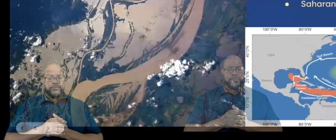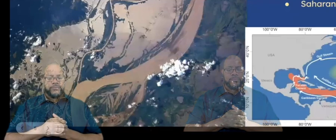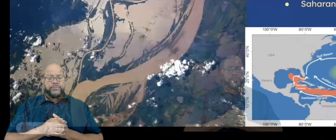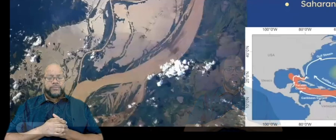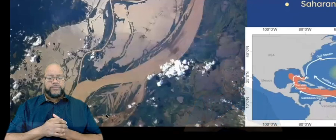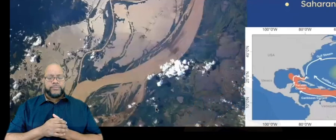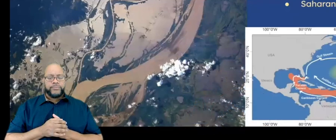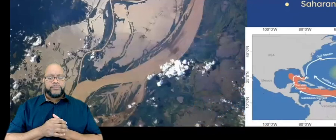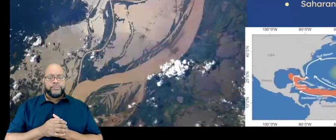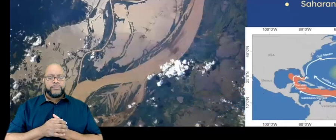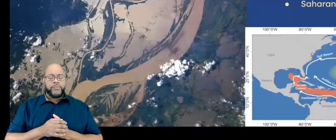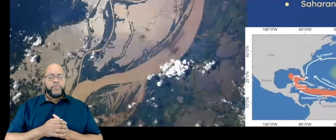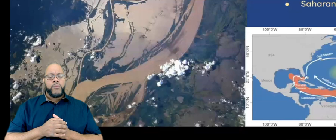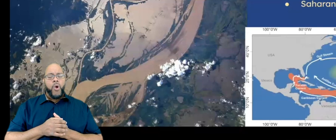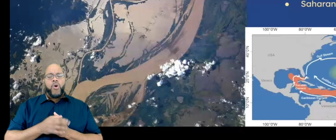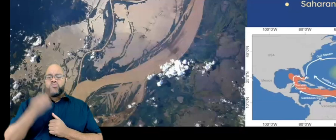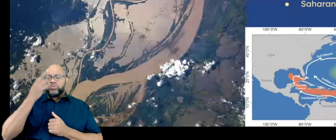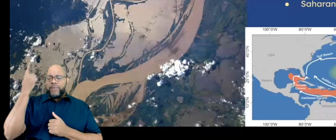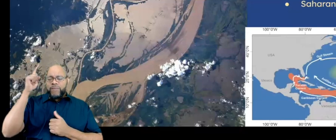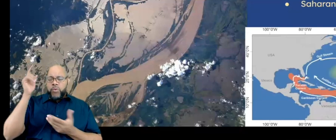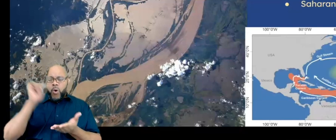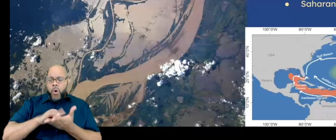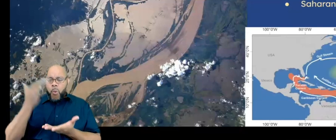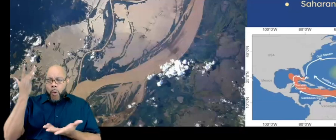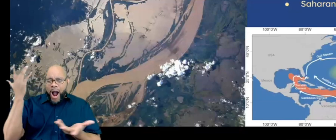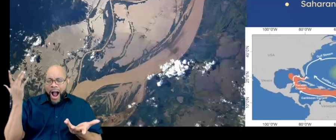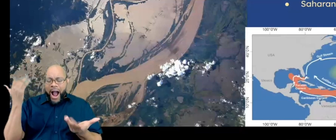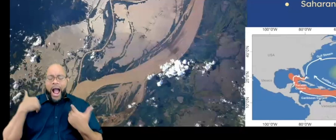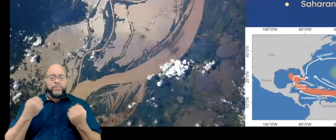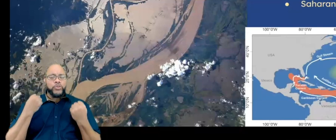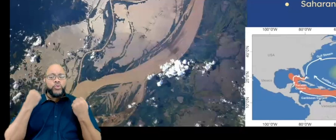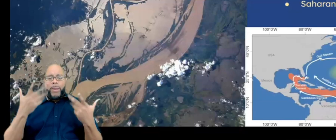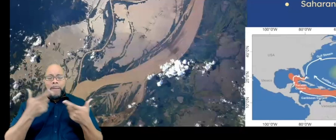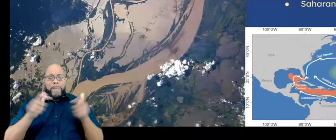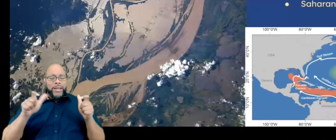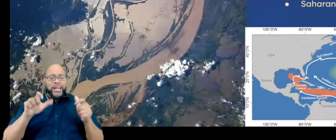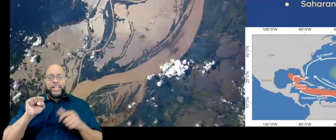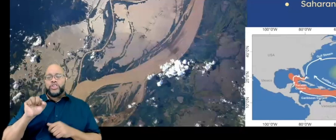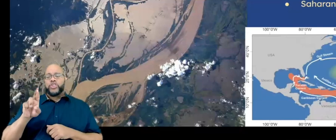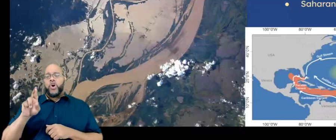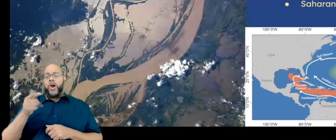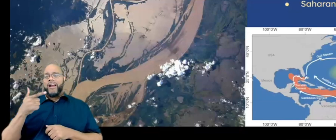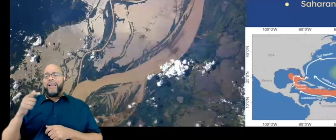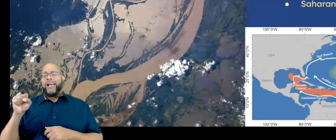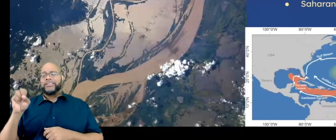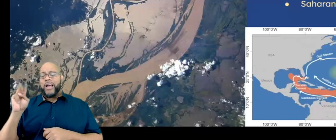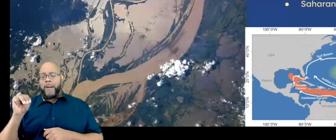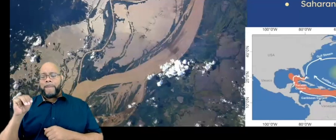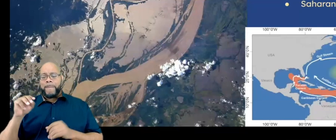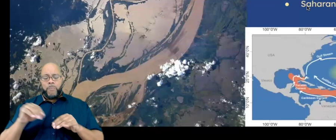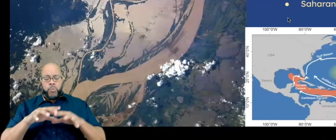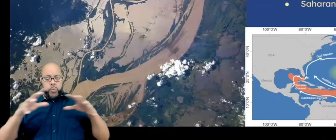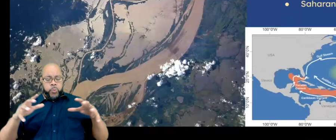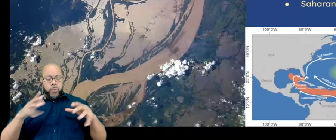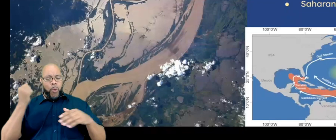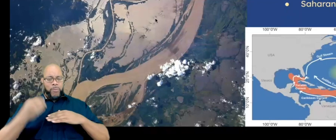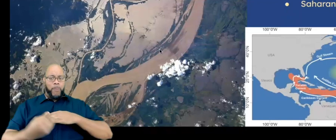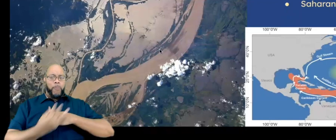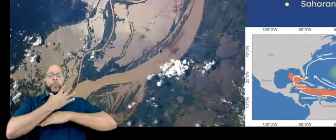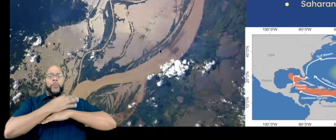But what are the causes of this? Why is there so many big Sargasm blooms? And why are they washing up on coastal communities?